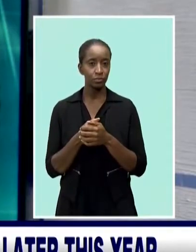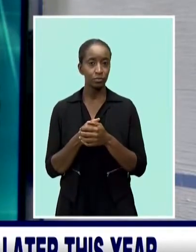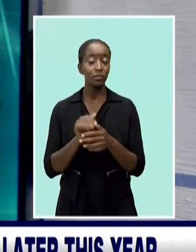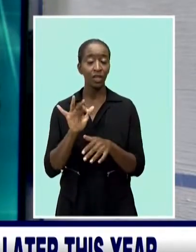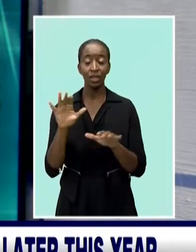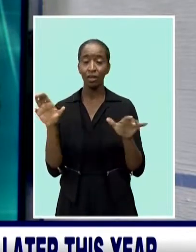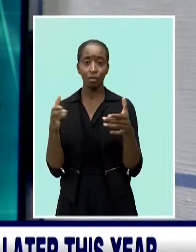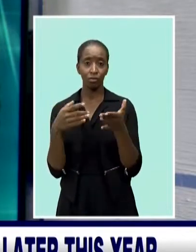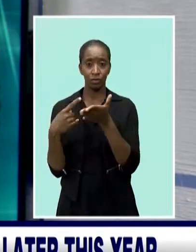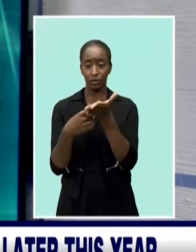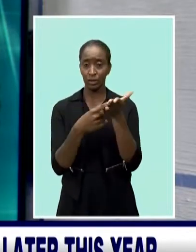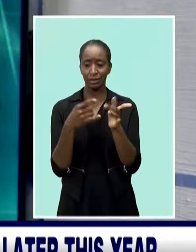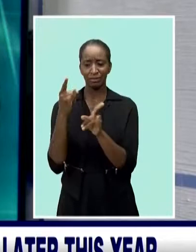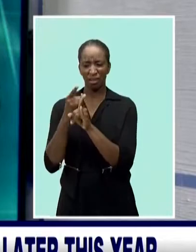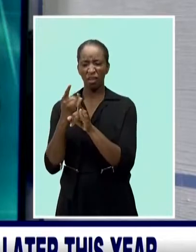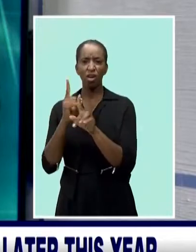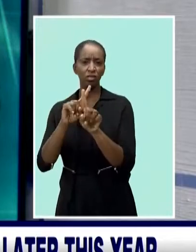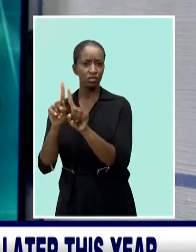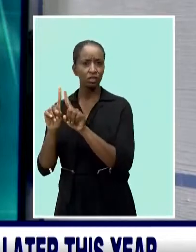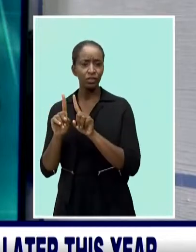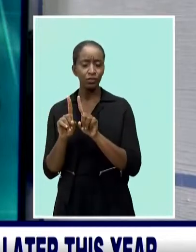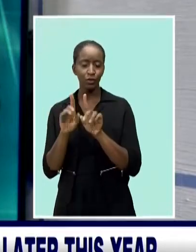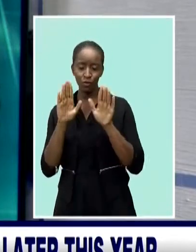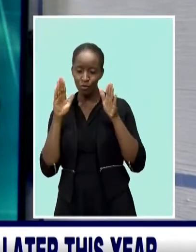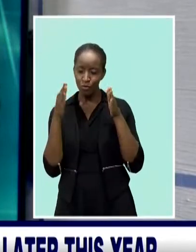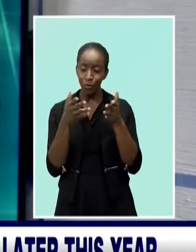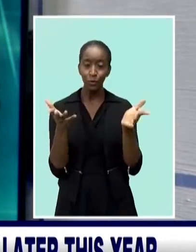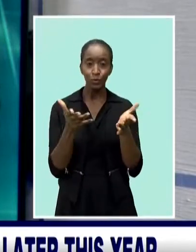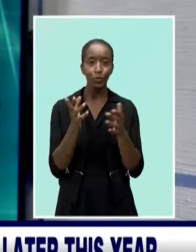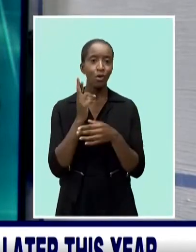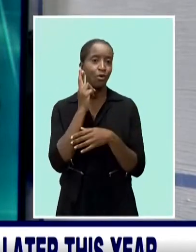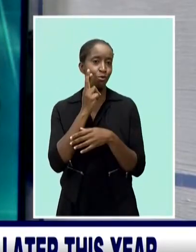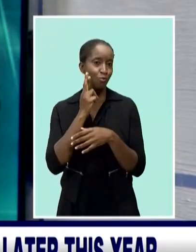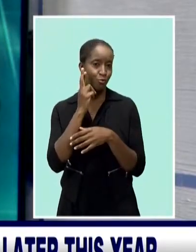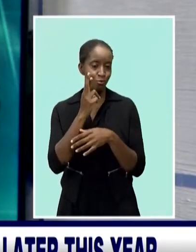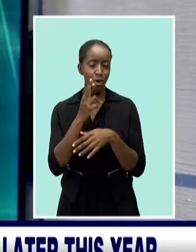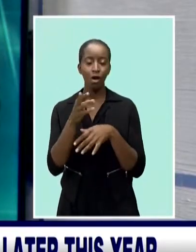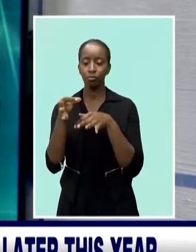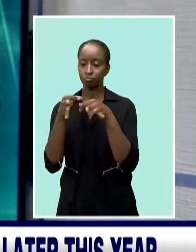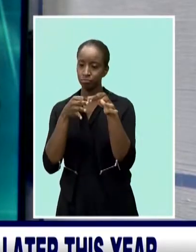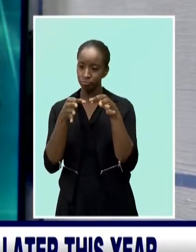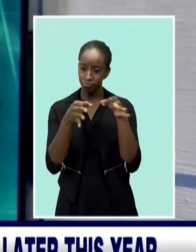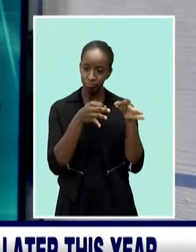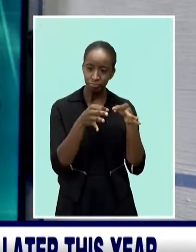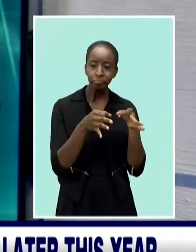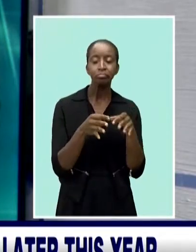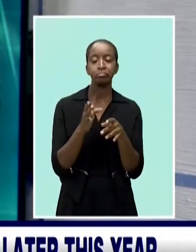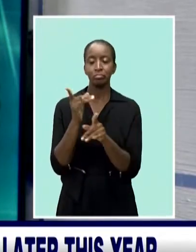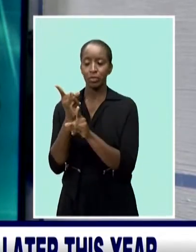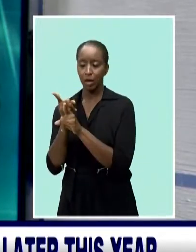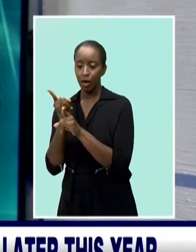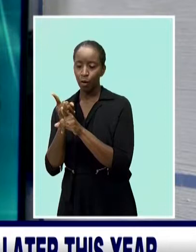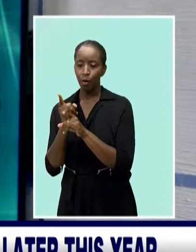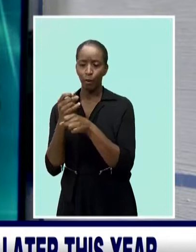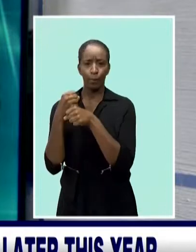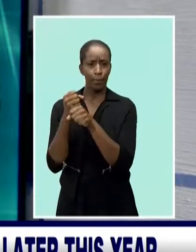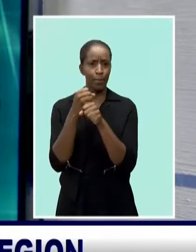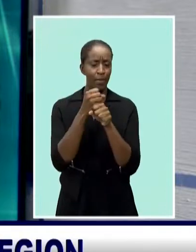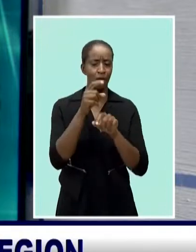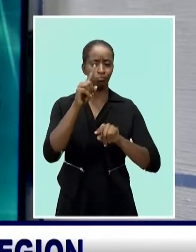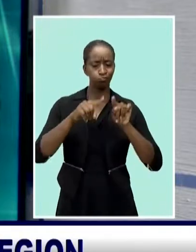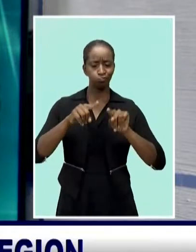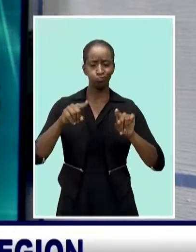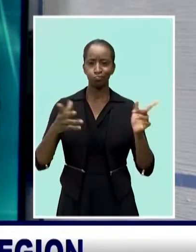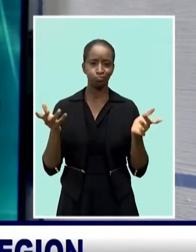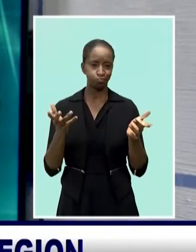placed on rum, providing delegates with detailed information on beverage alcohol processes. And it's time now to take a look